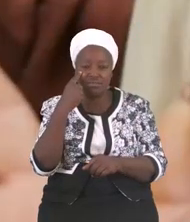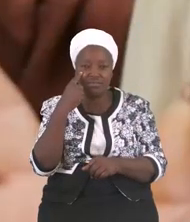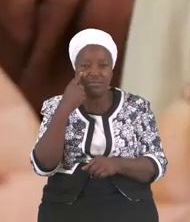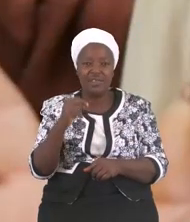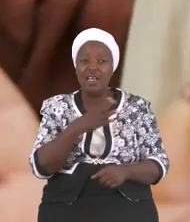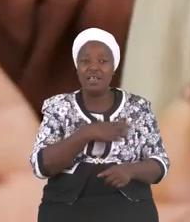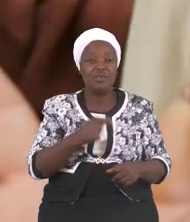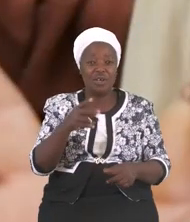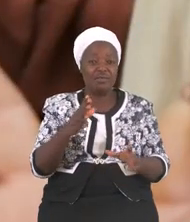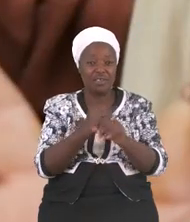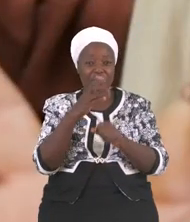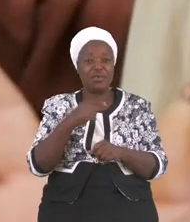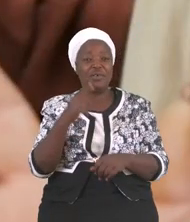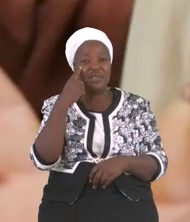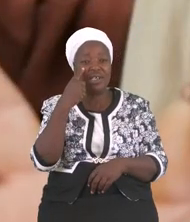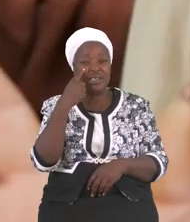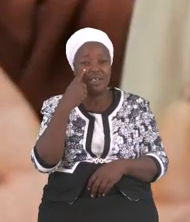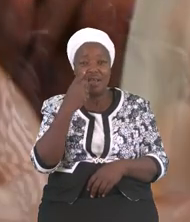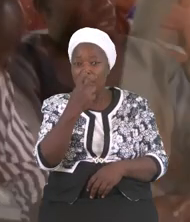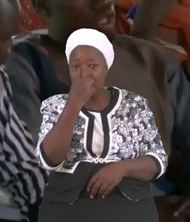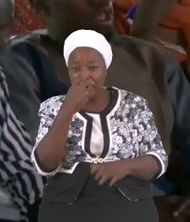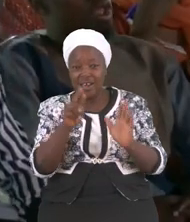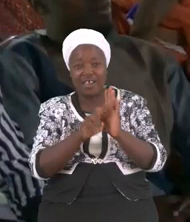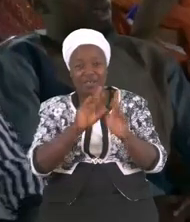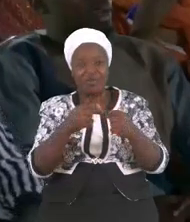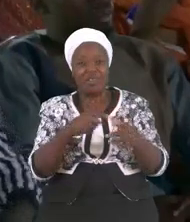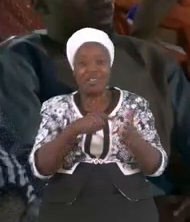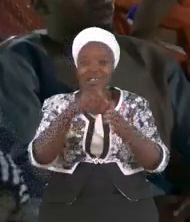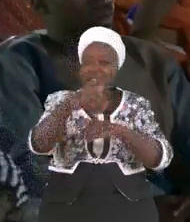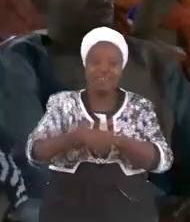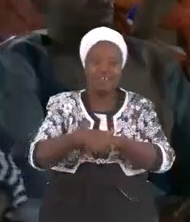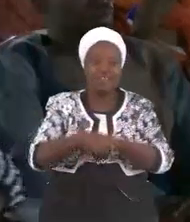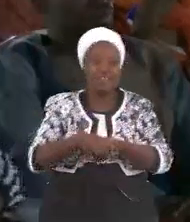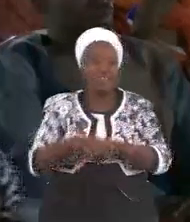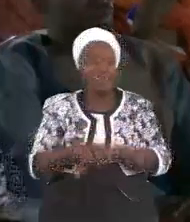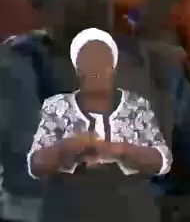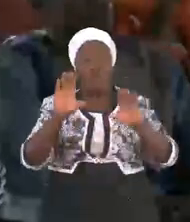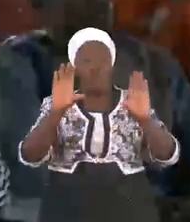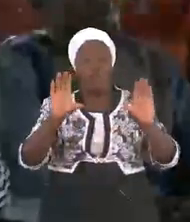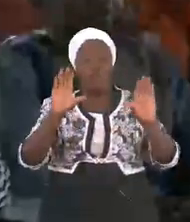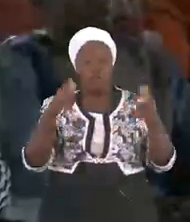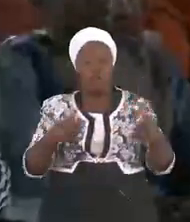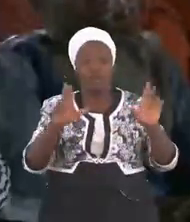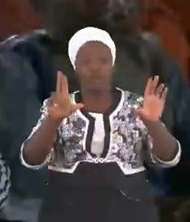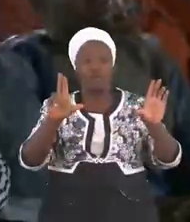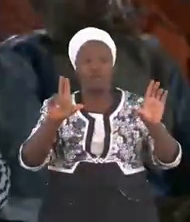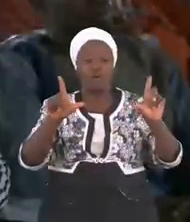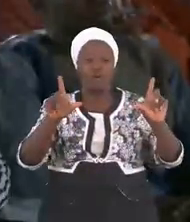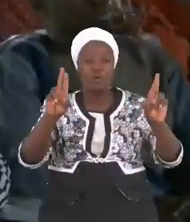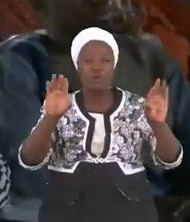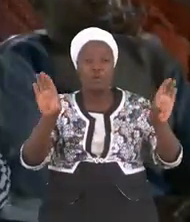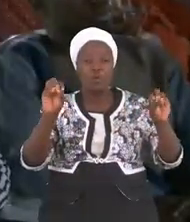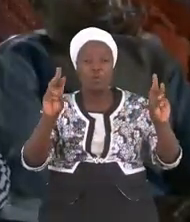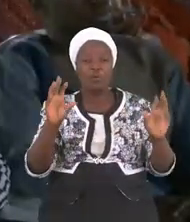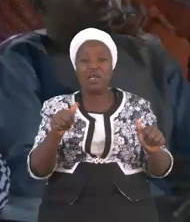sight. Blindness is going tonight. Glaucoma is going tonight. And all those things that block